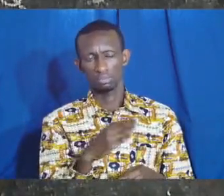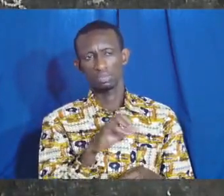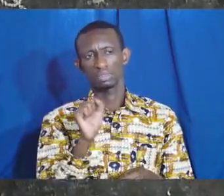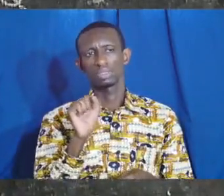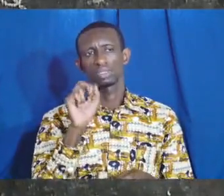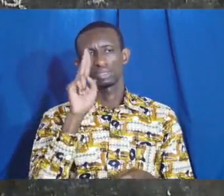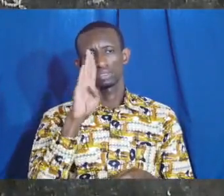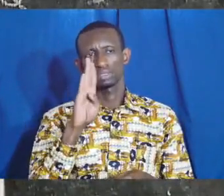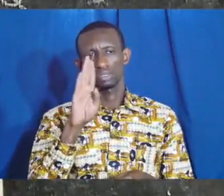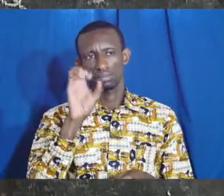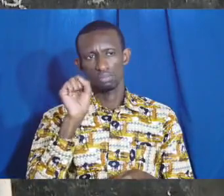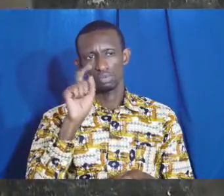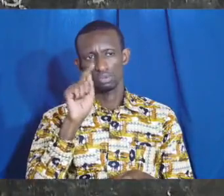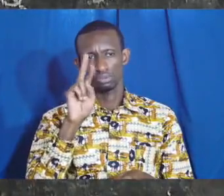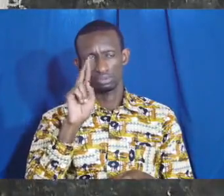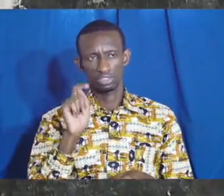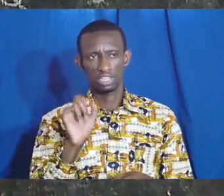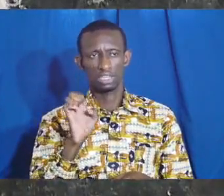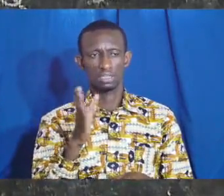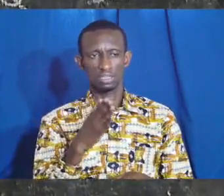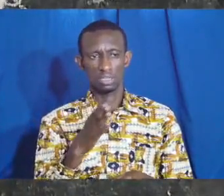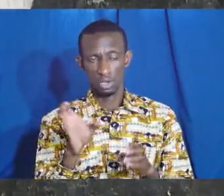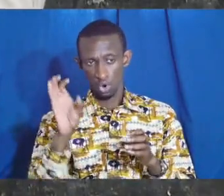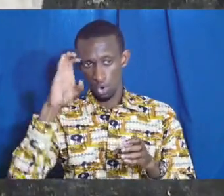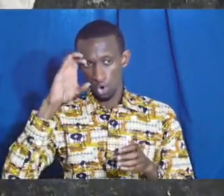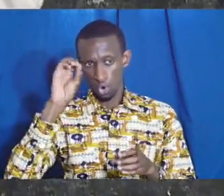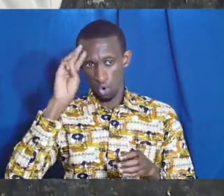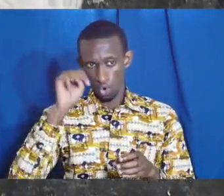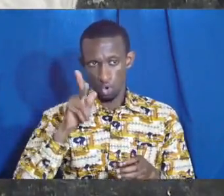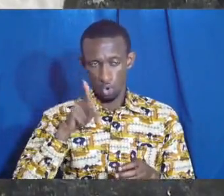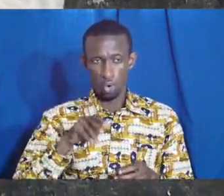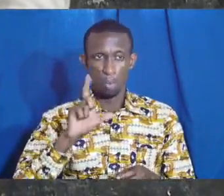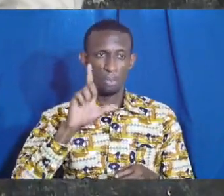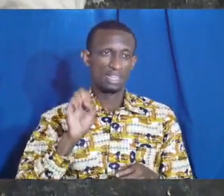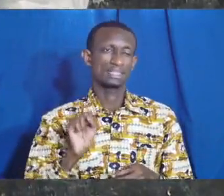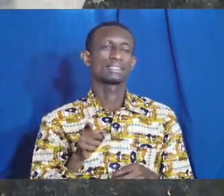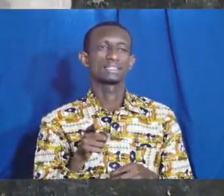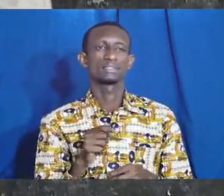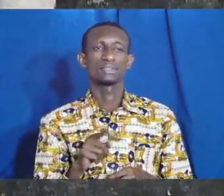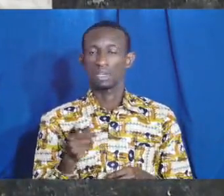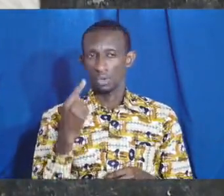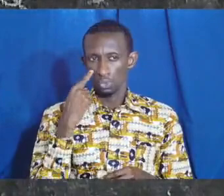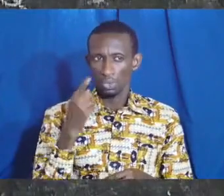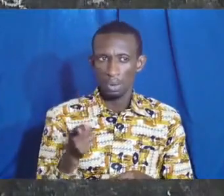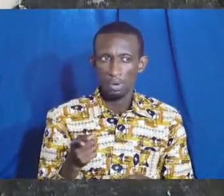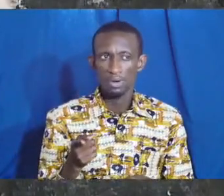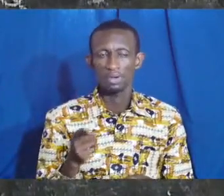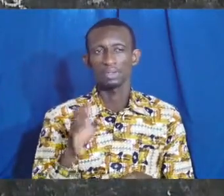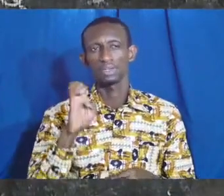complex. Then after, we're going to be having our enzyme, which is coming back. And I said